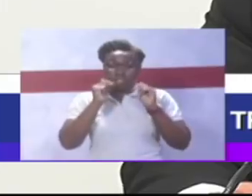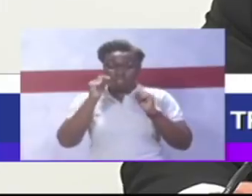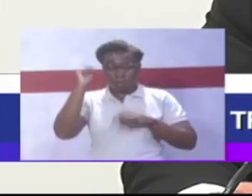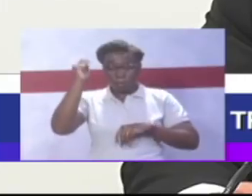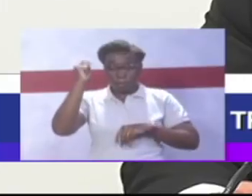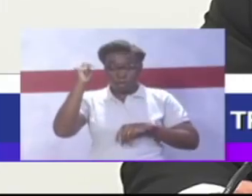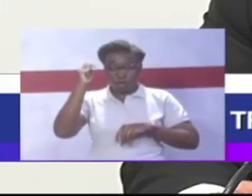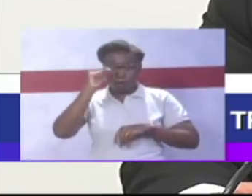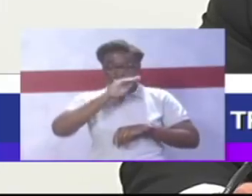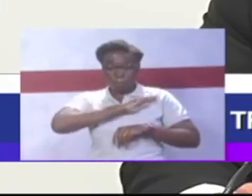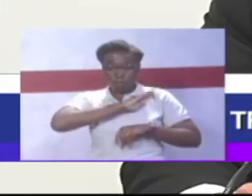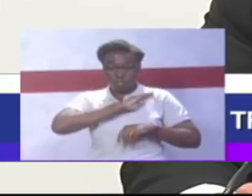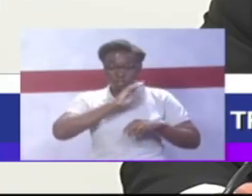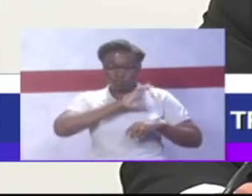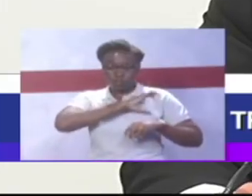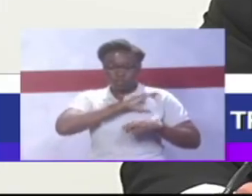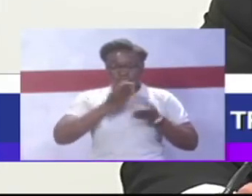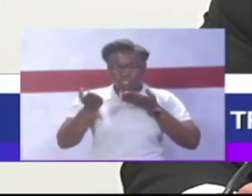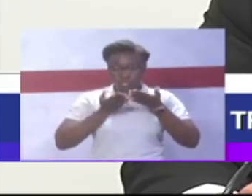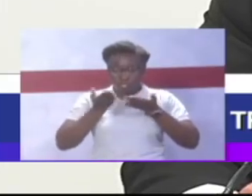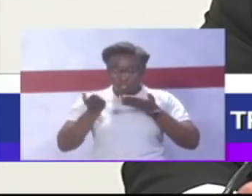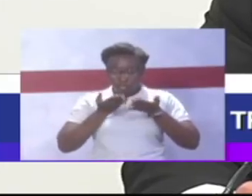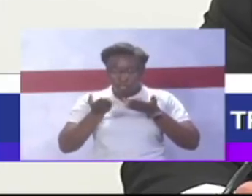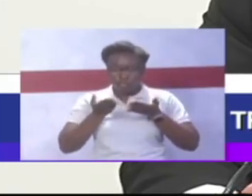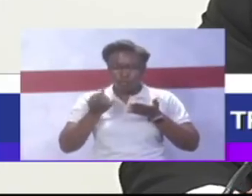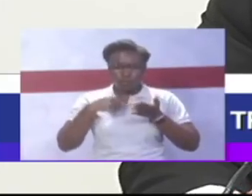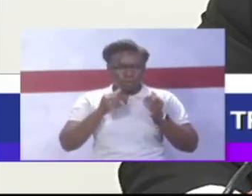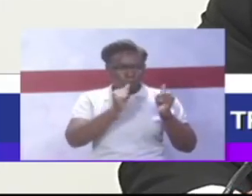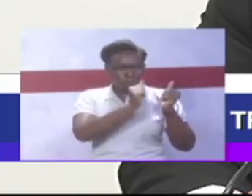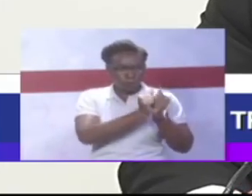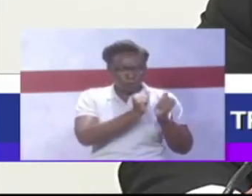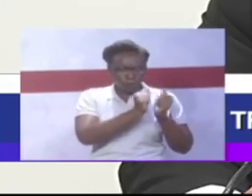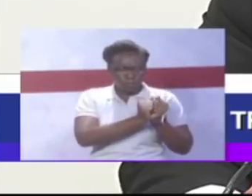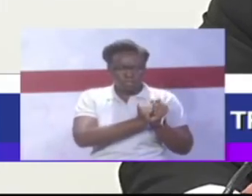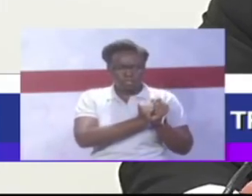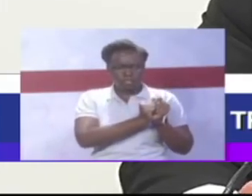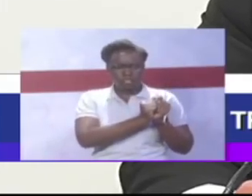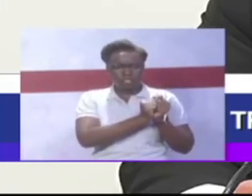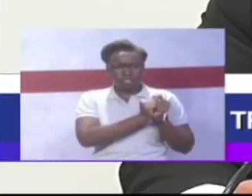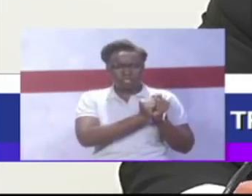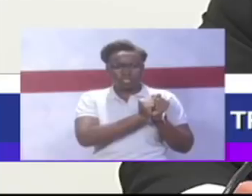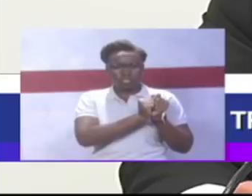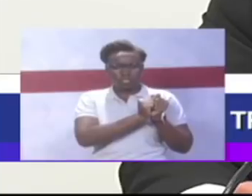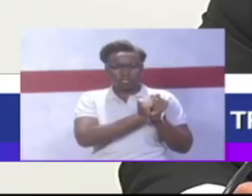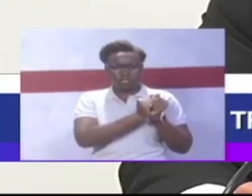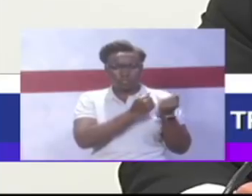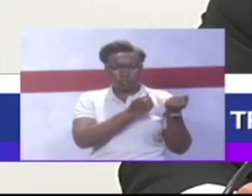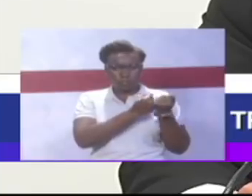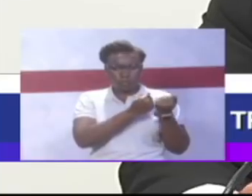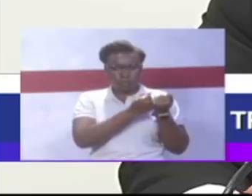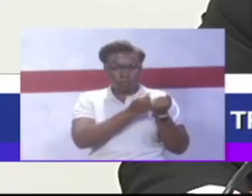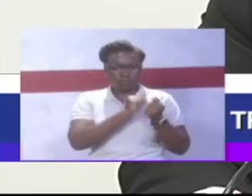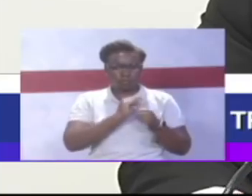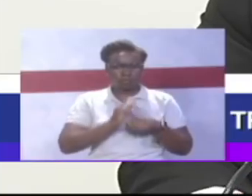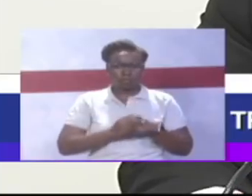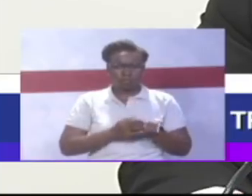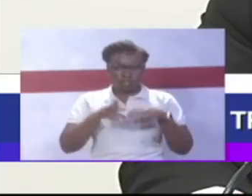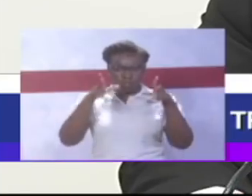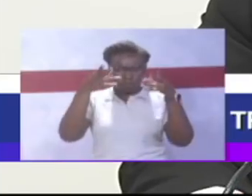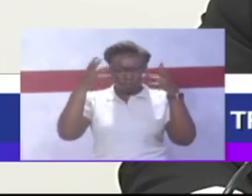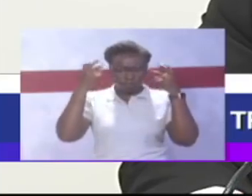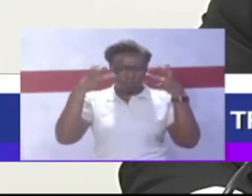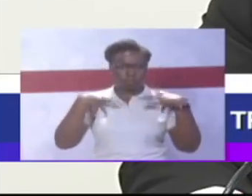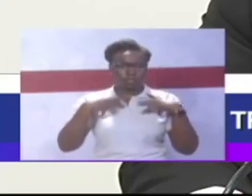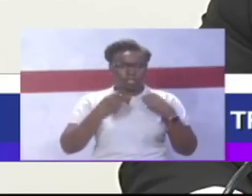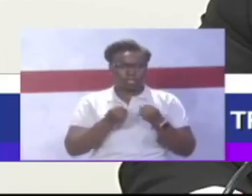been greatly assisting us in those instances. So as it relates to your first question, I am not personally aware of it, but